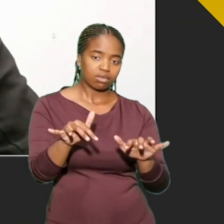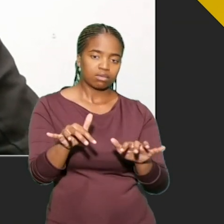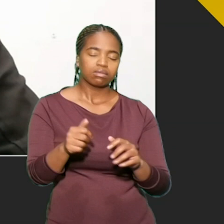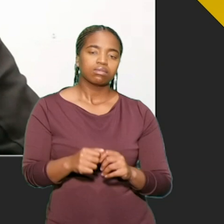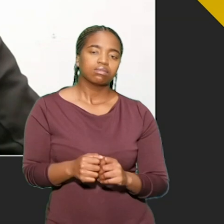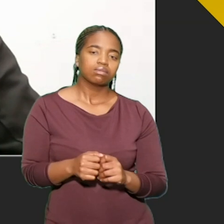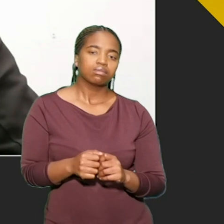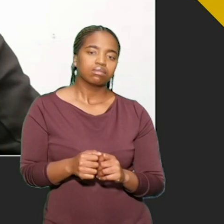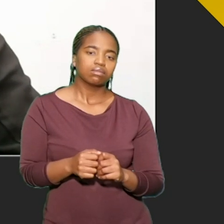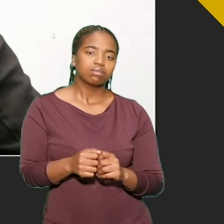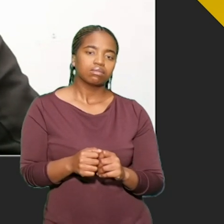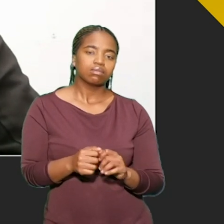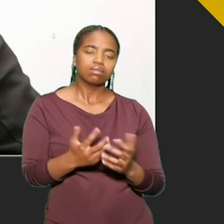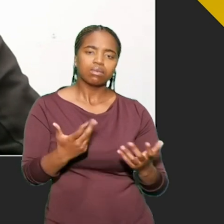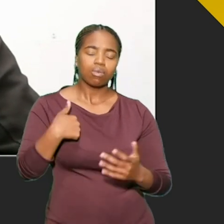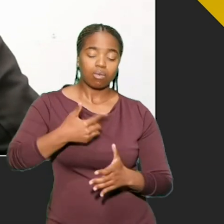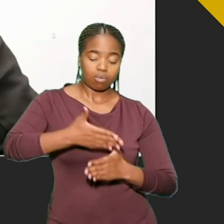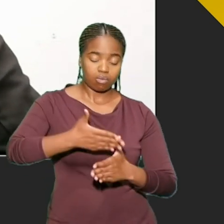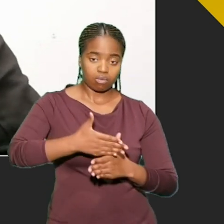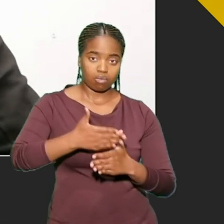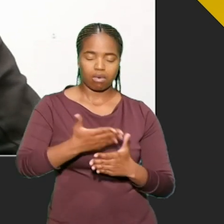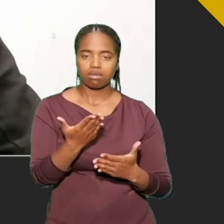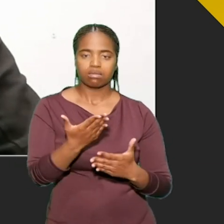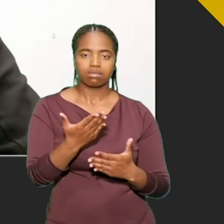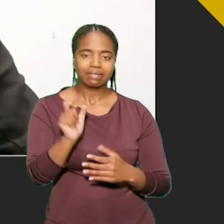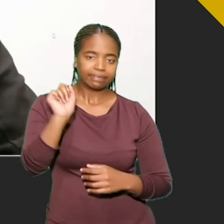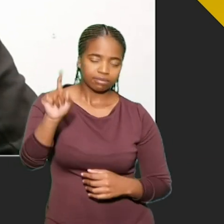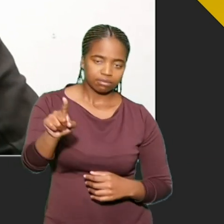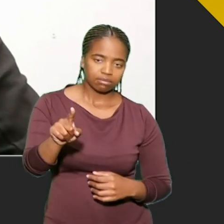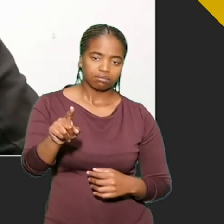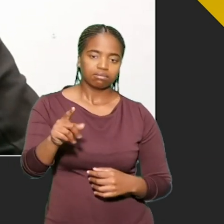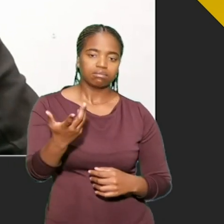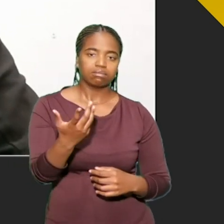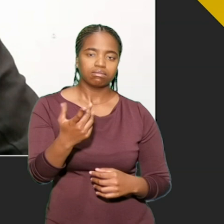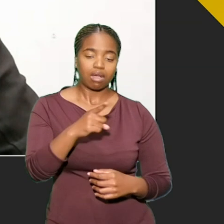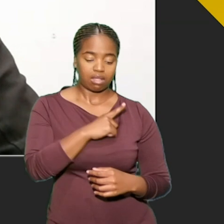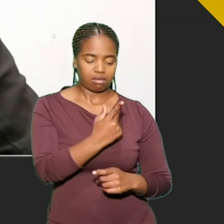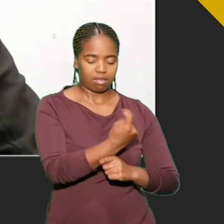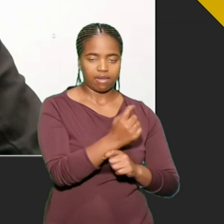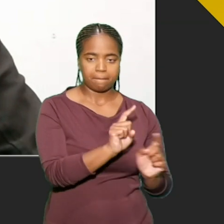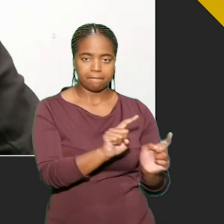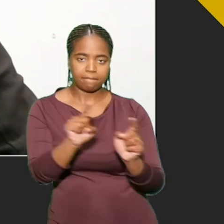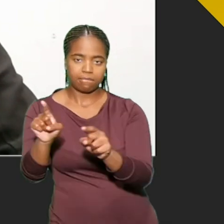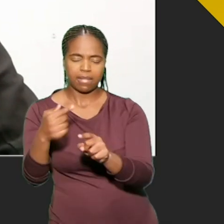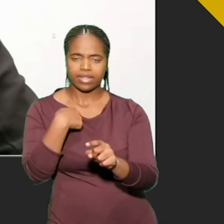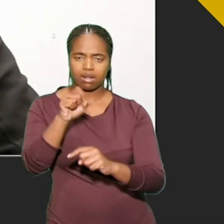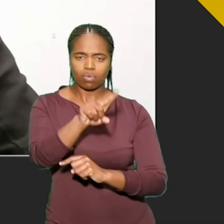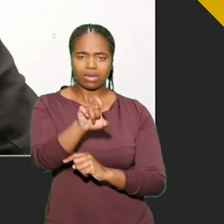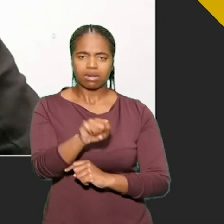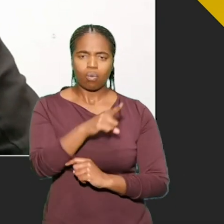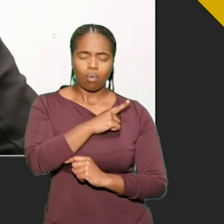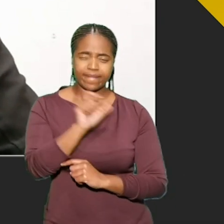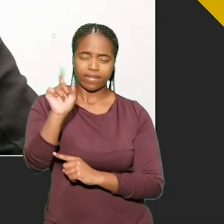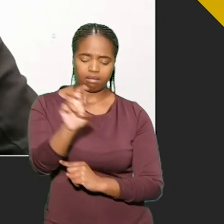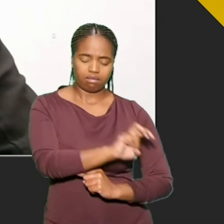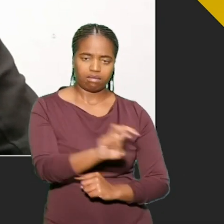kamashangwa amahaya, or even places where we are born. So then it then reintegrates, or it does the question again of